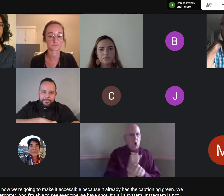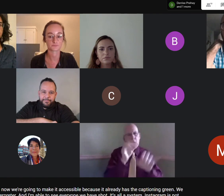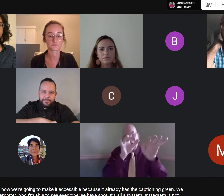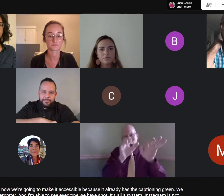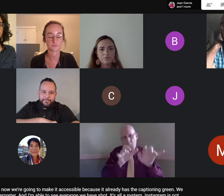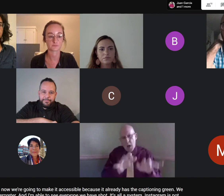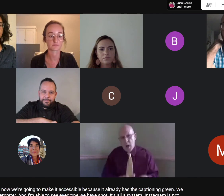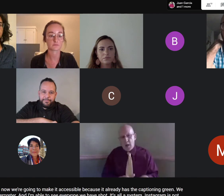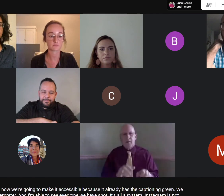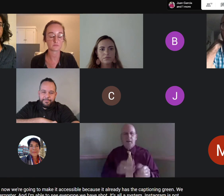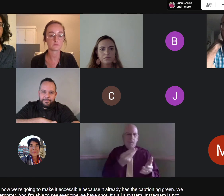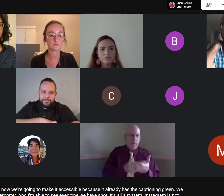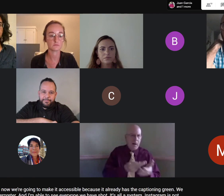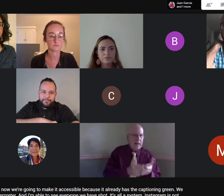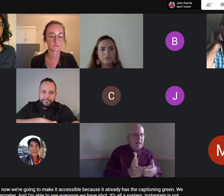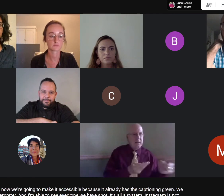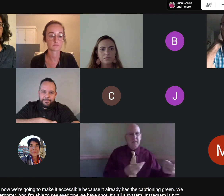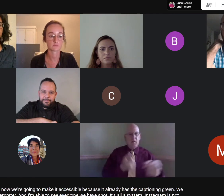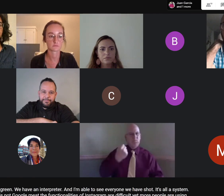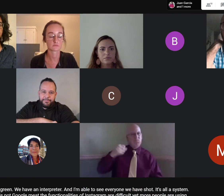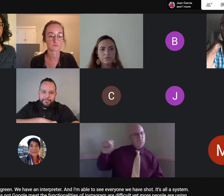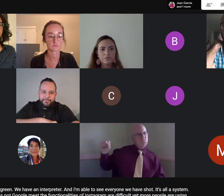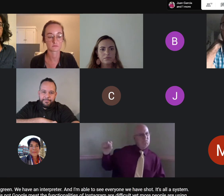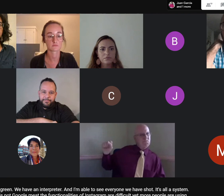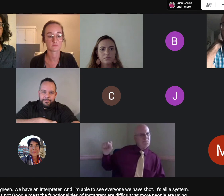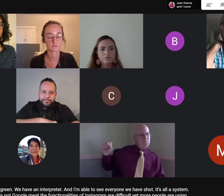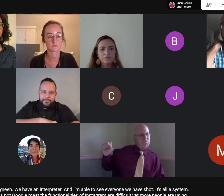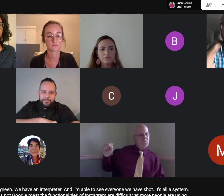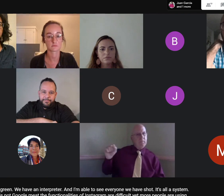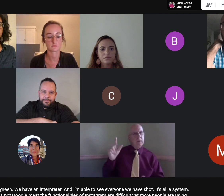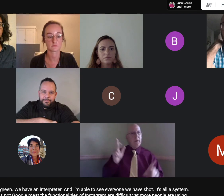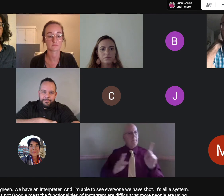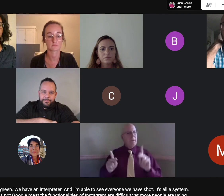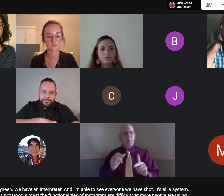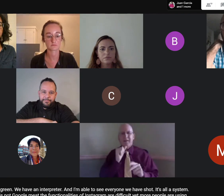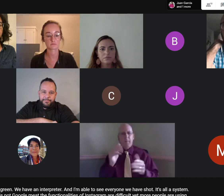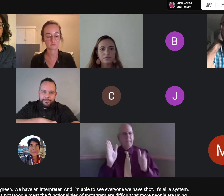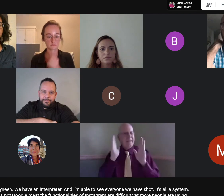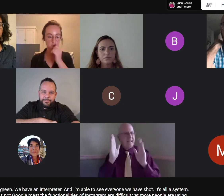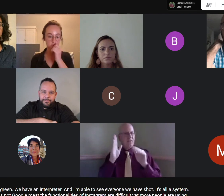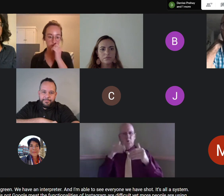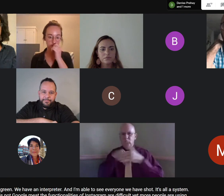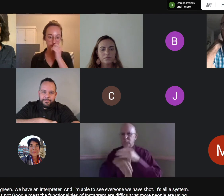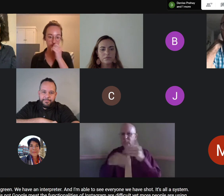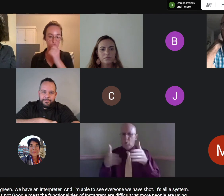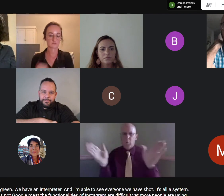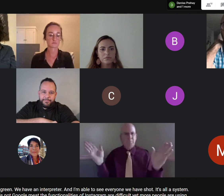money. And people are not paying attention to accessibility right now,